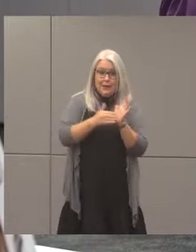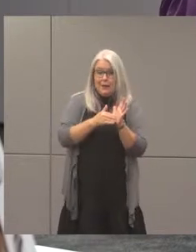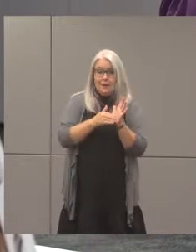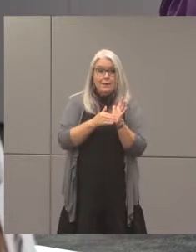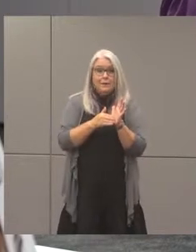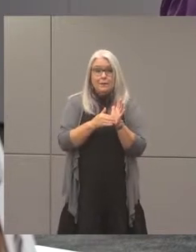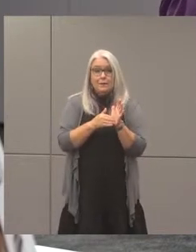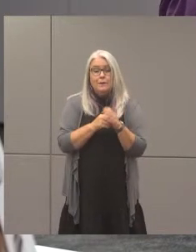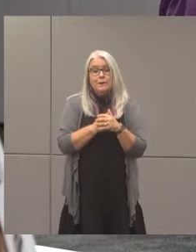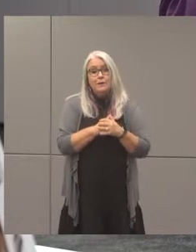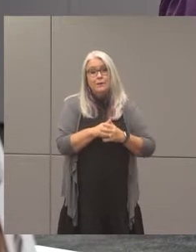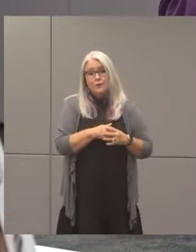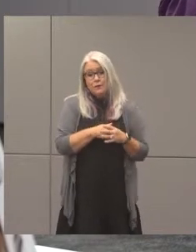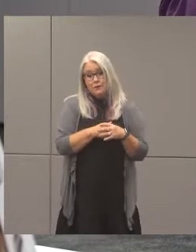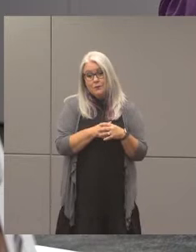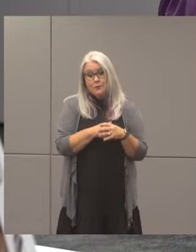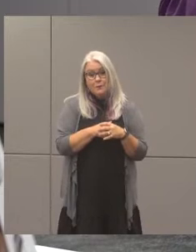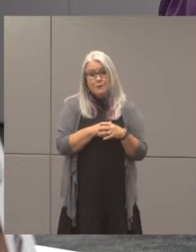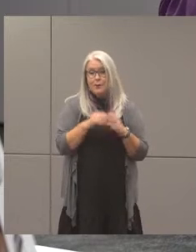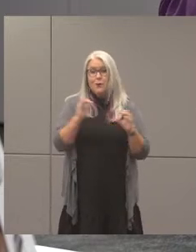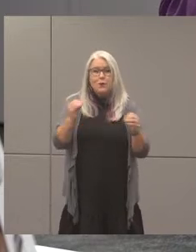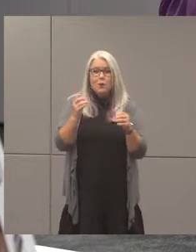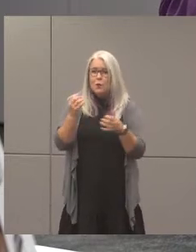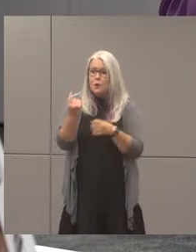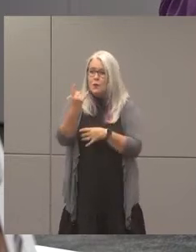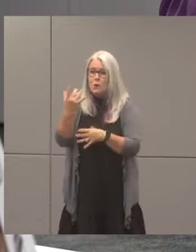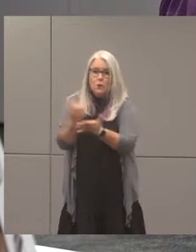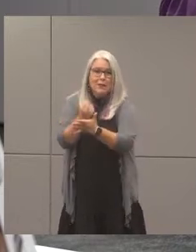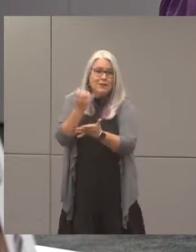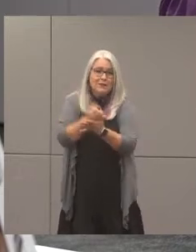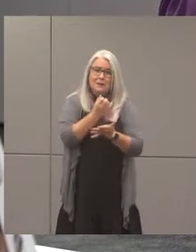because that's a no-win situation.